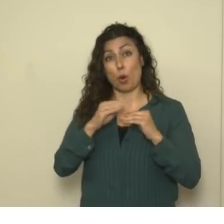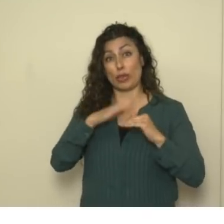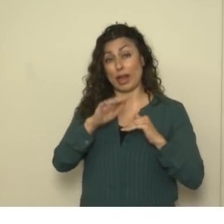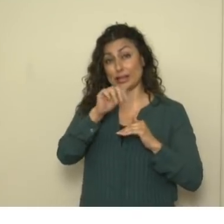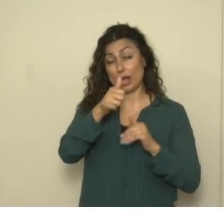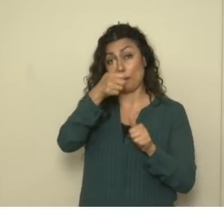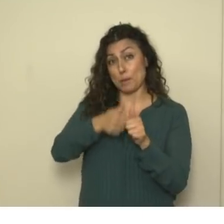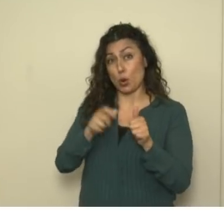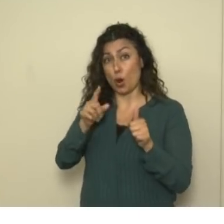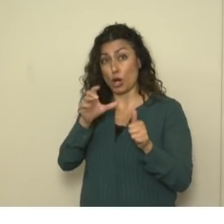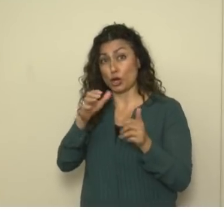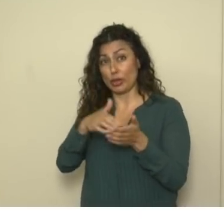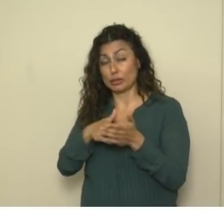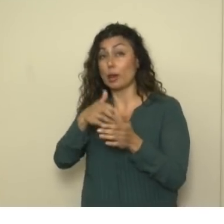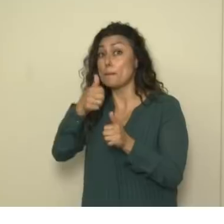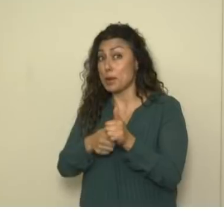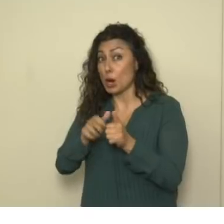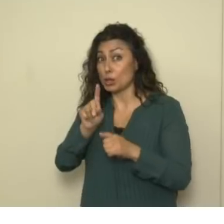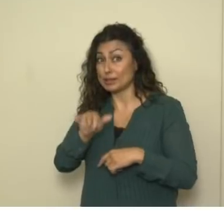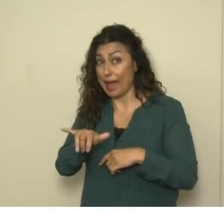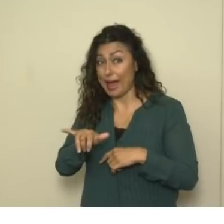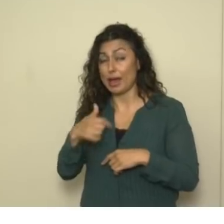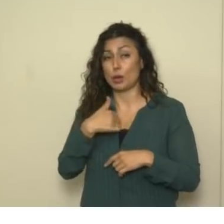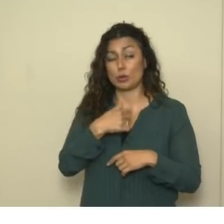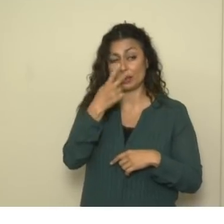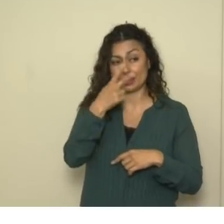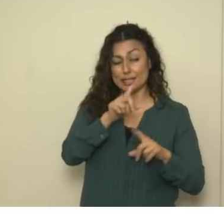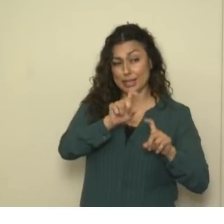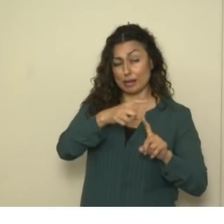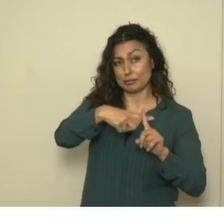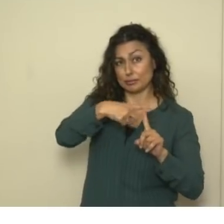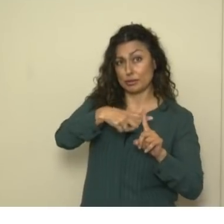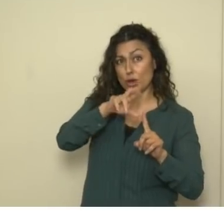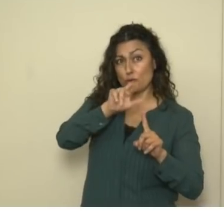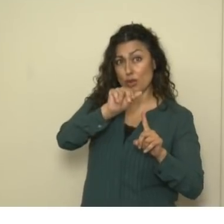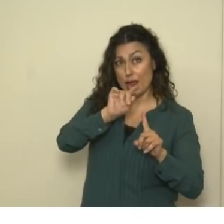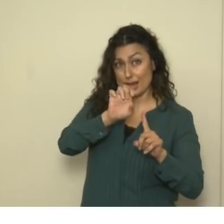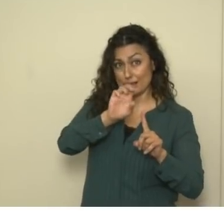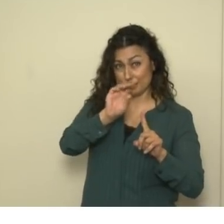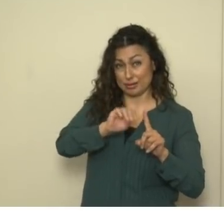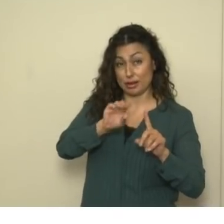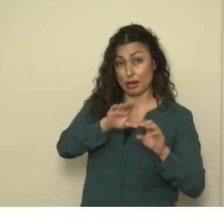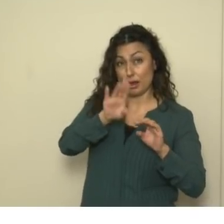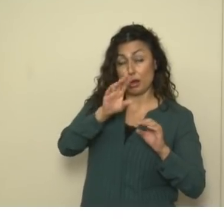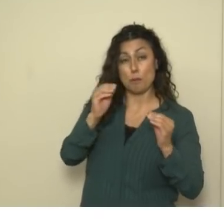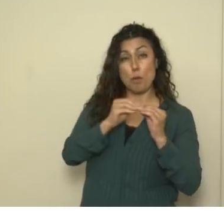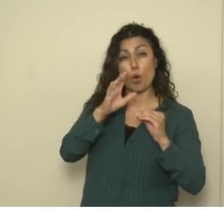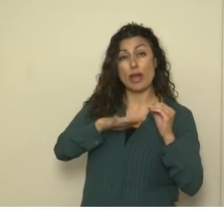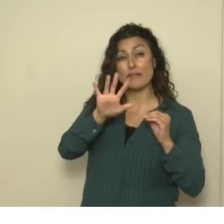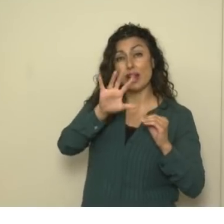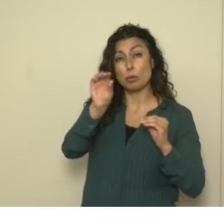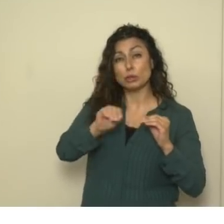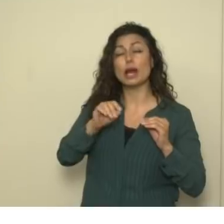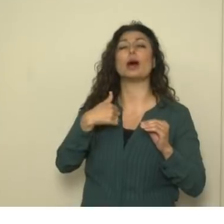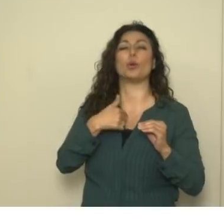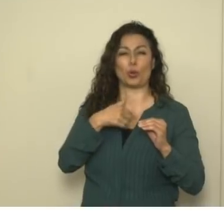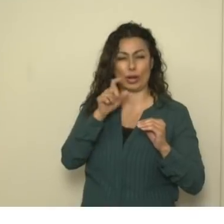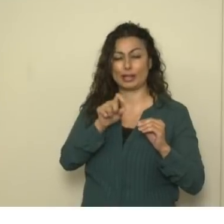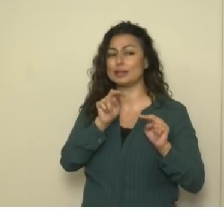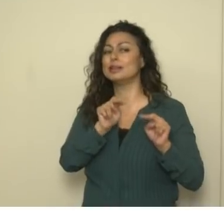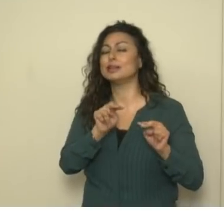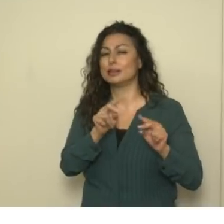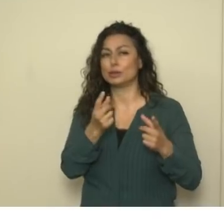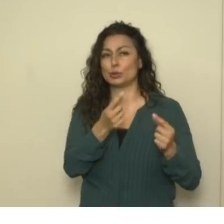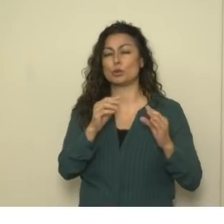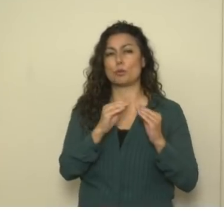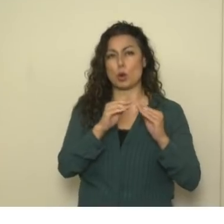per 100,000 per day, and we see a test positivity rate that drifts above 5%, that's an area we need to go in with more